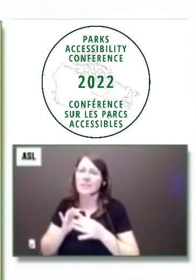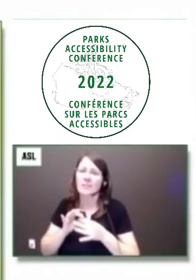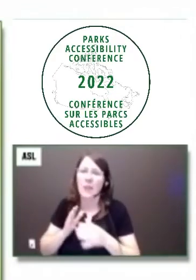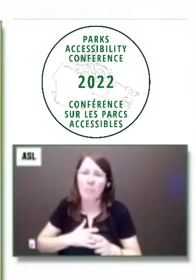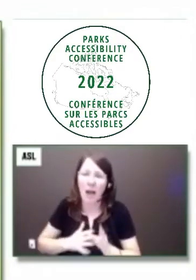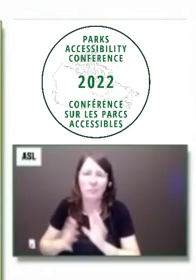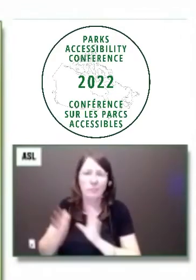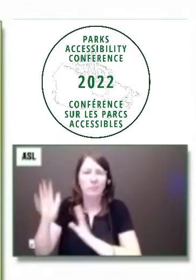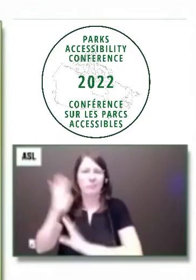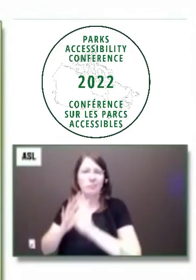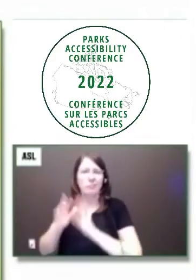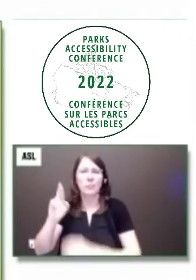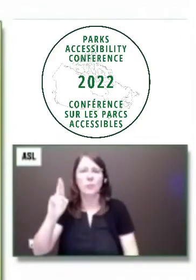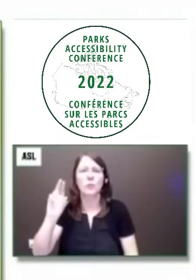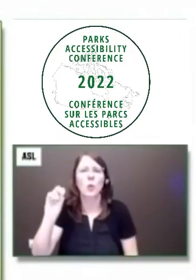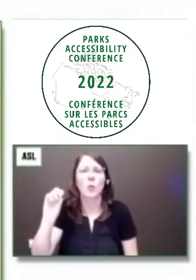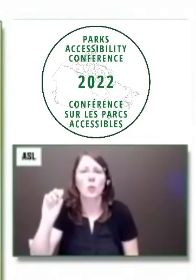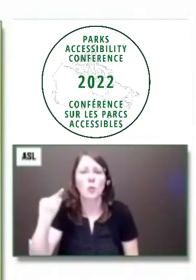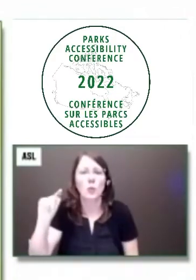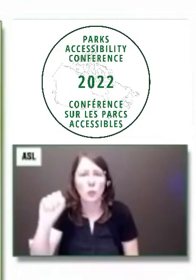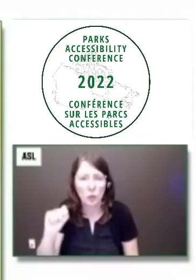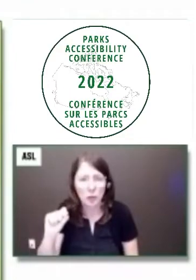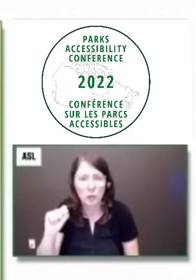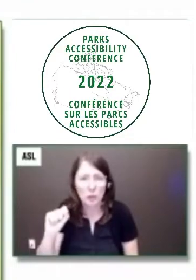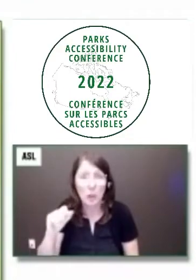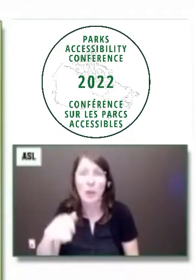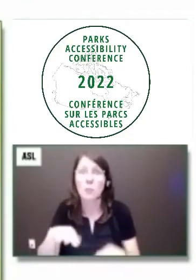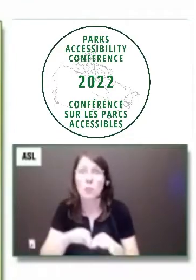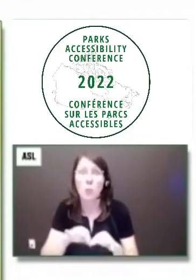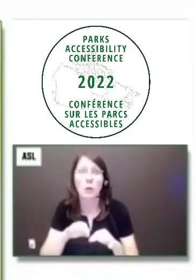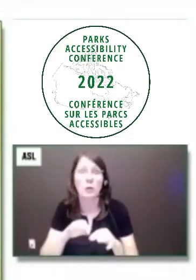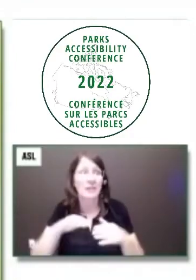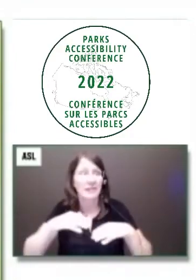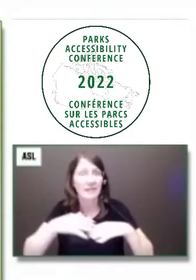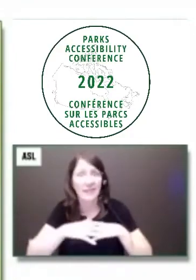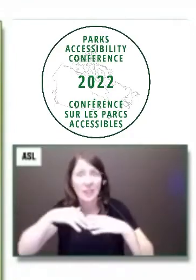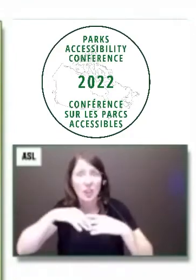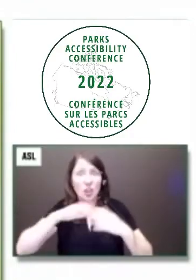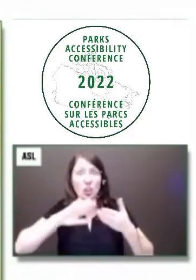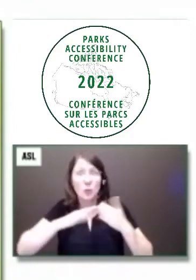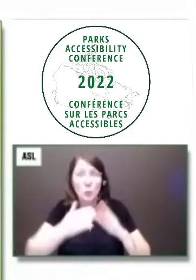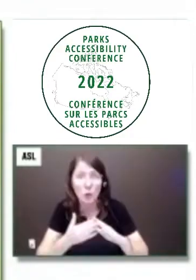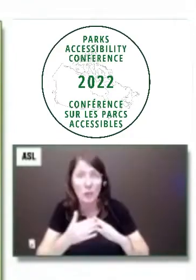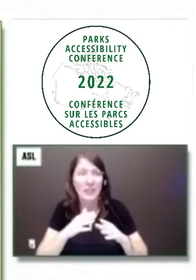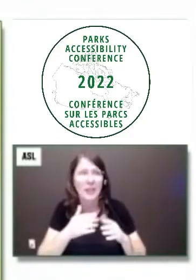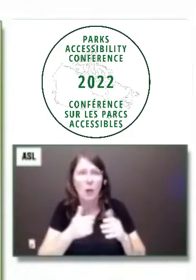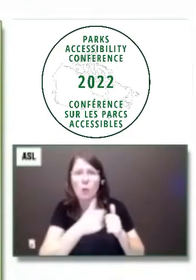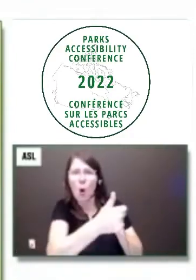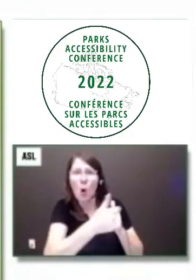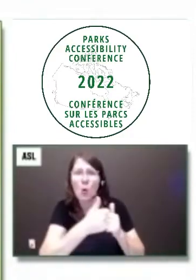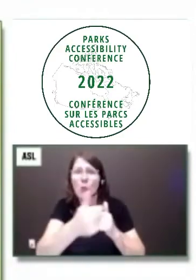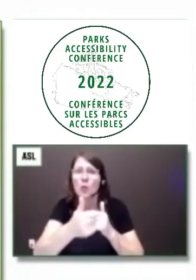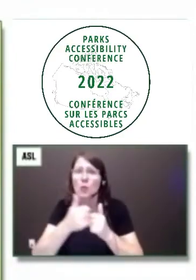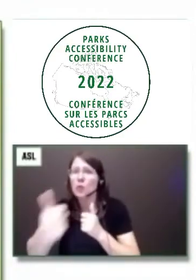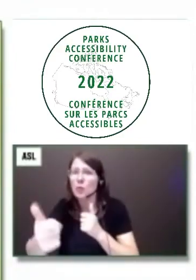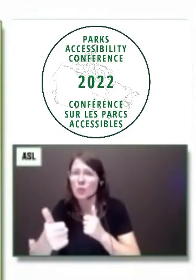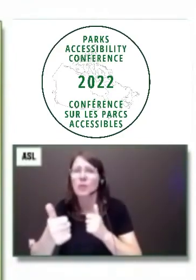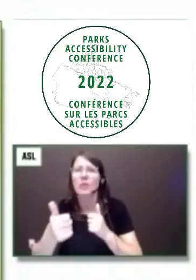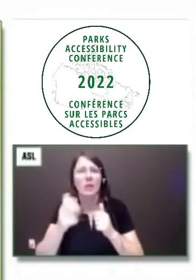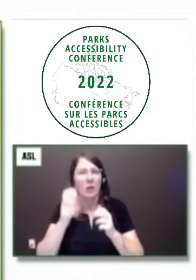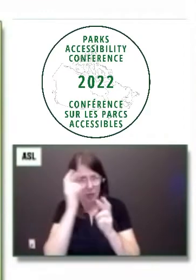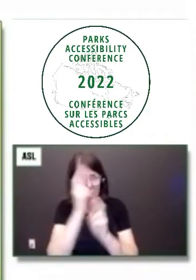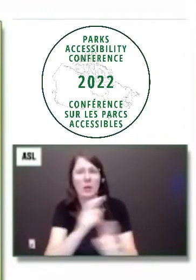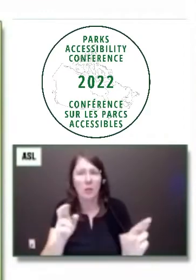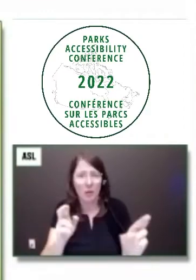the people, individuals within each community in remote places. It's more importantly that we communicate better,